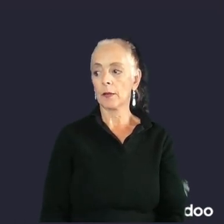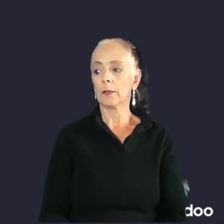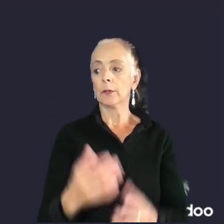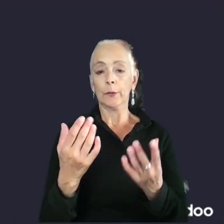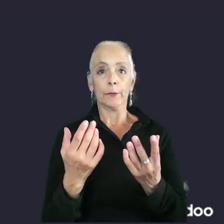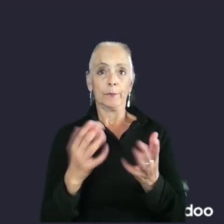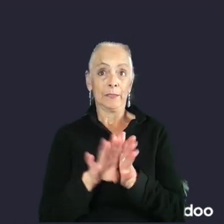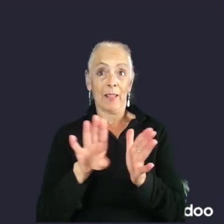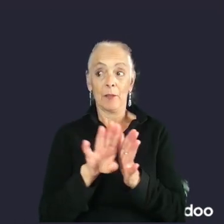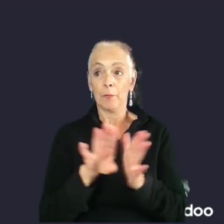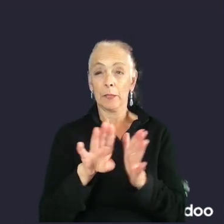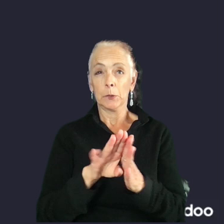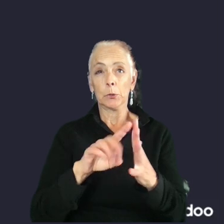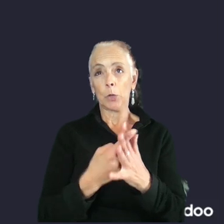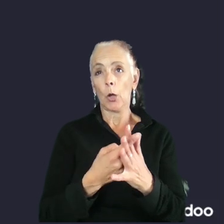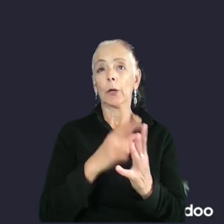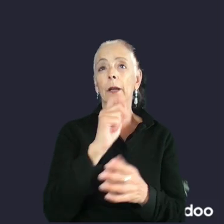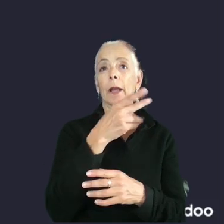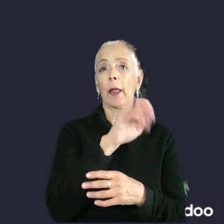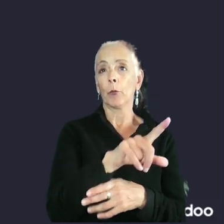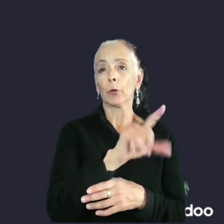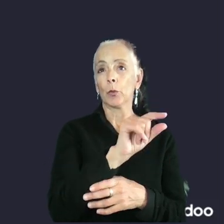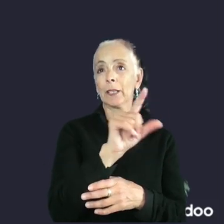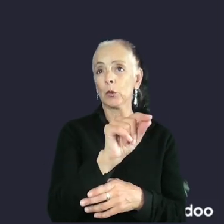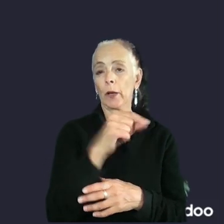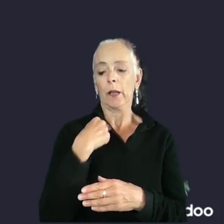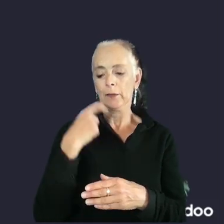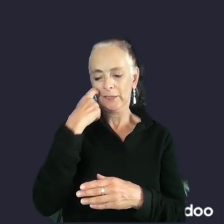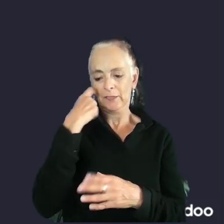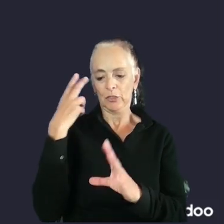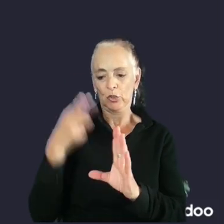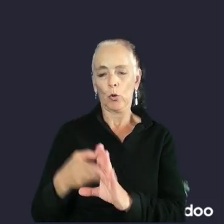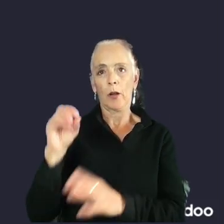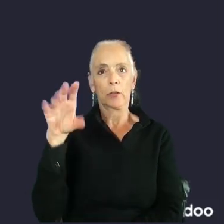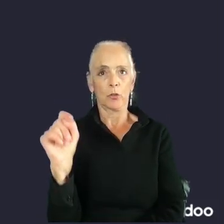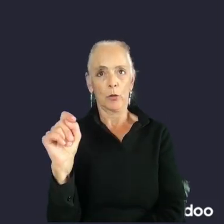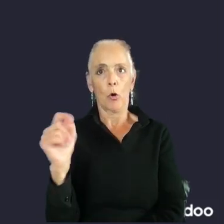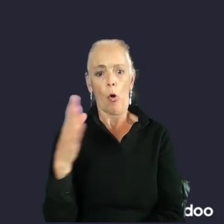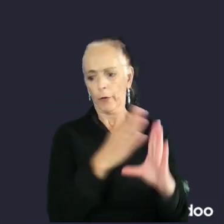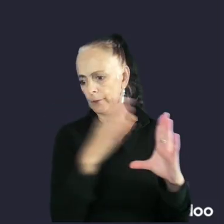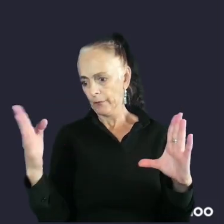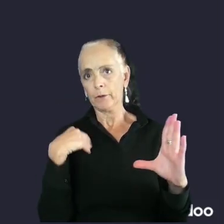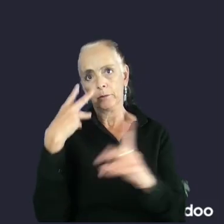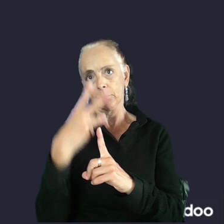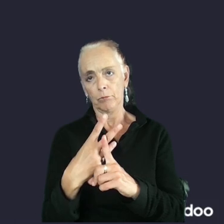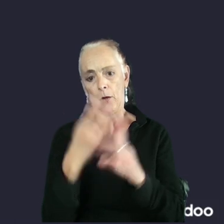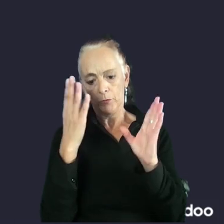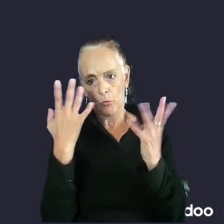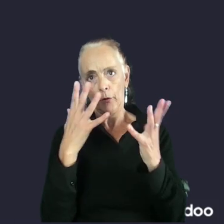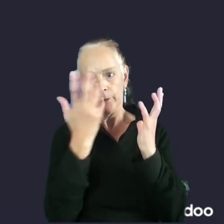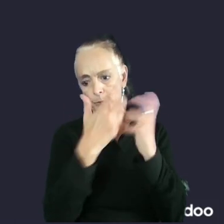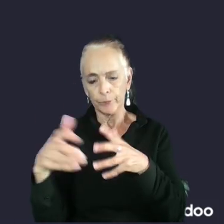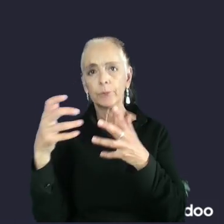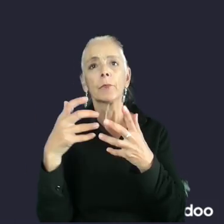in April 2020, and I only joined the team in October, so the game was already quite advanced. And before I